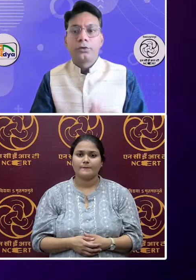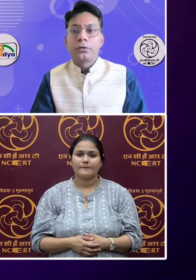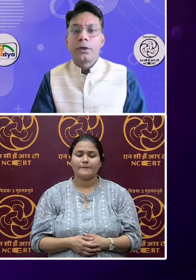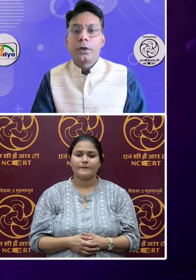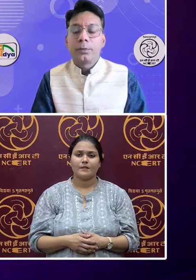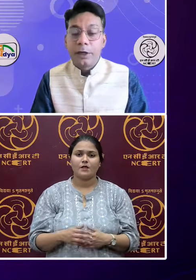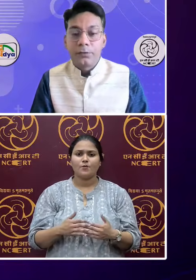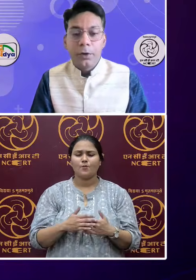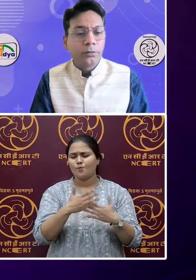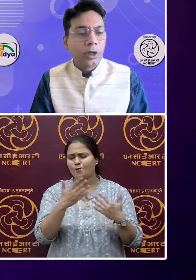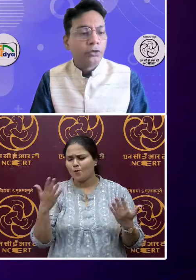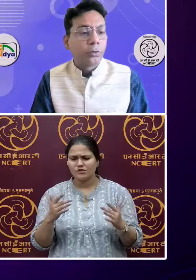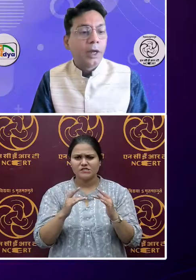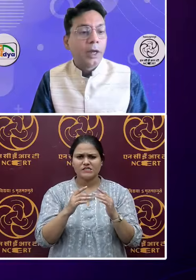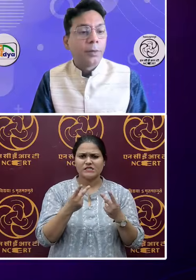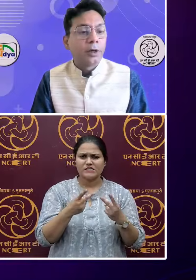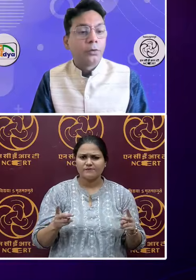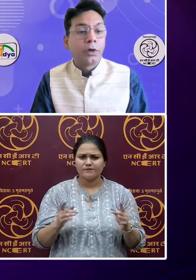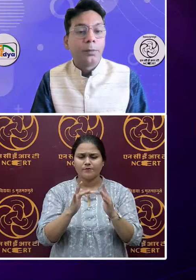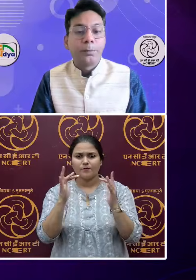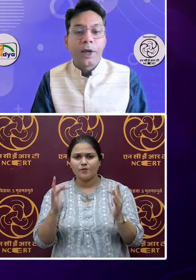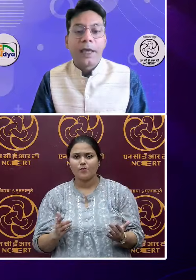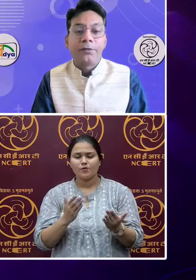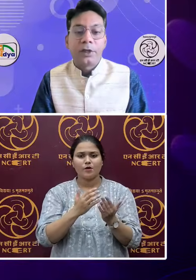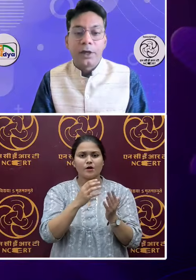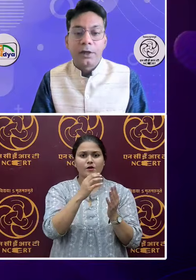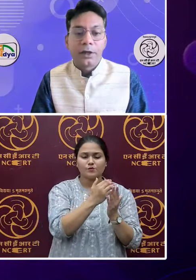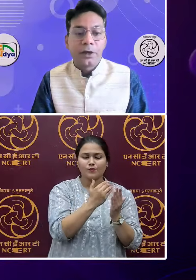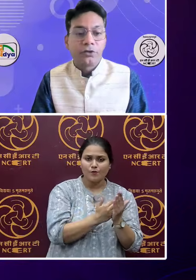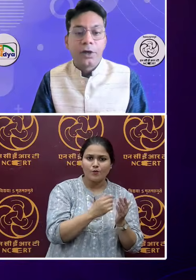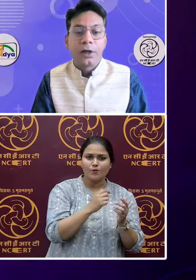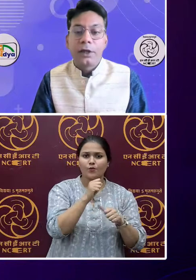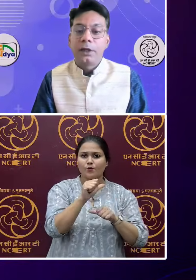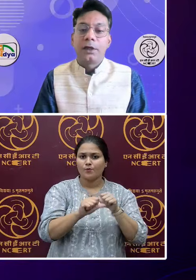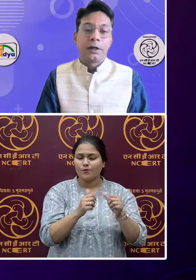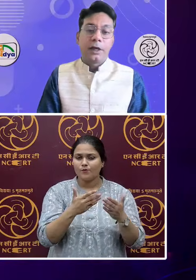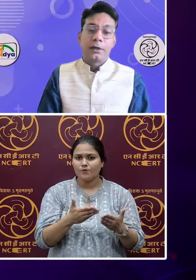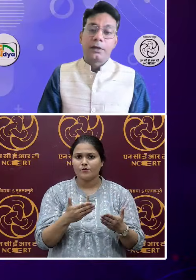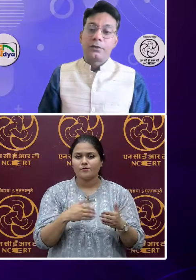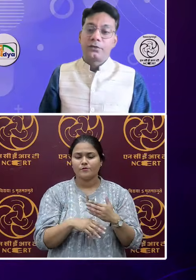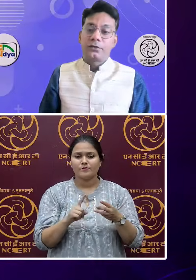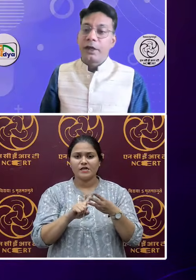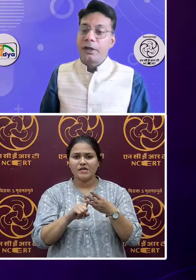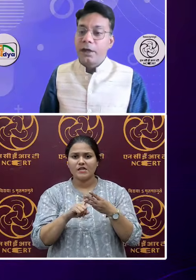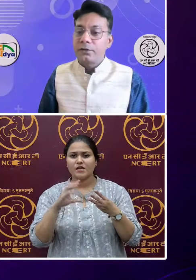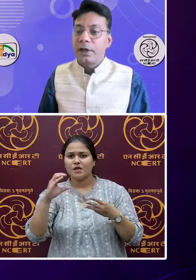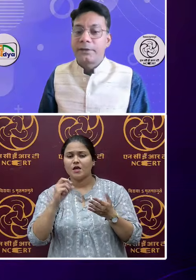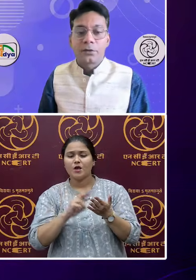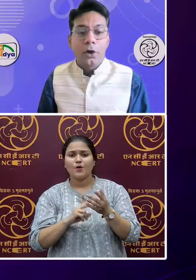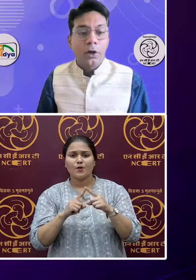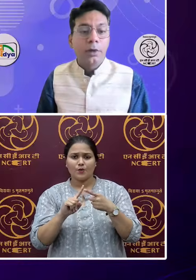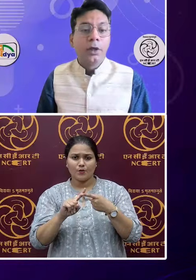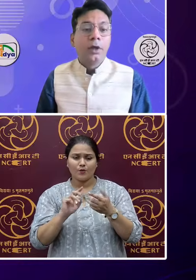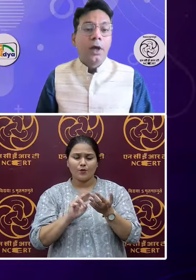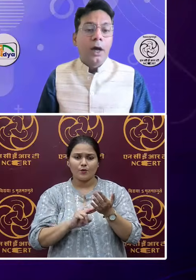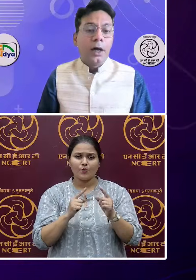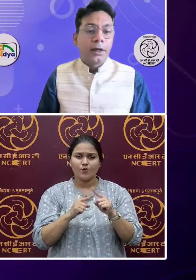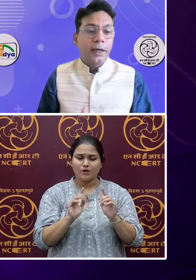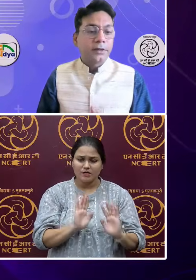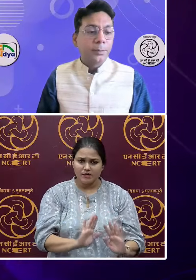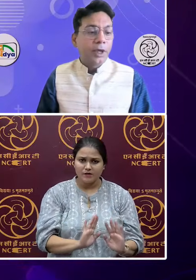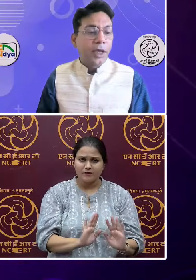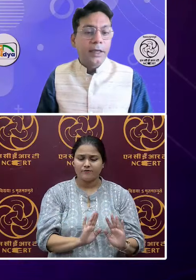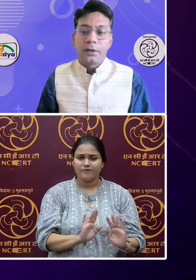online course platform, they should be able to comply with international e-content standards like SFORM